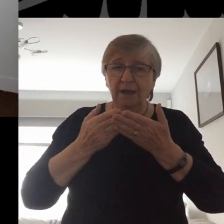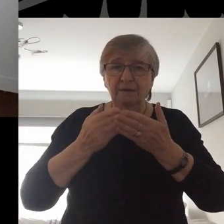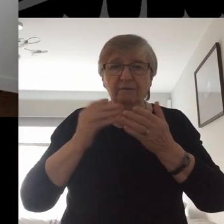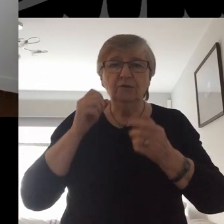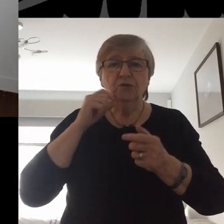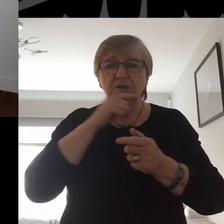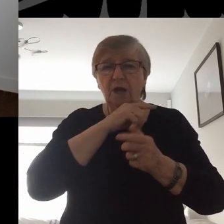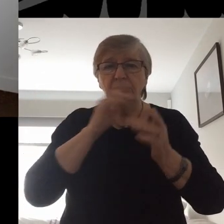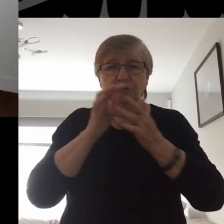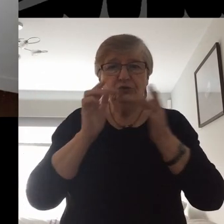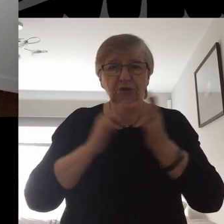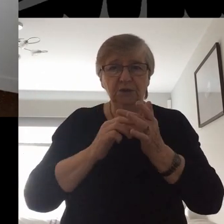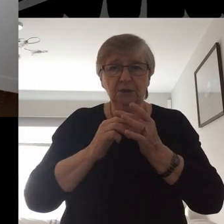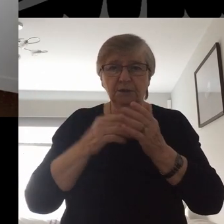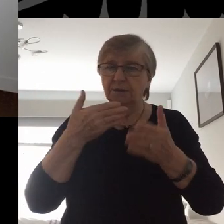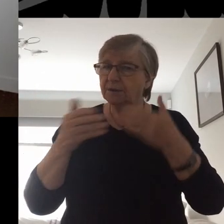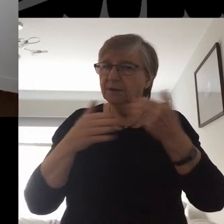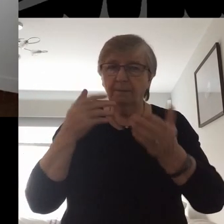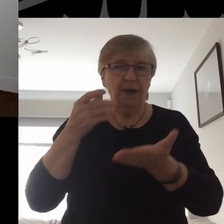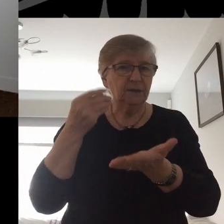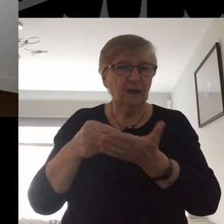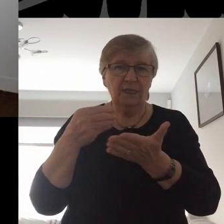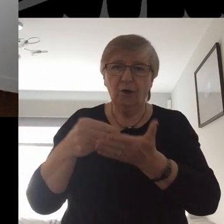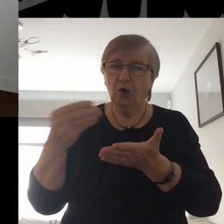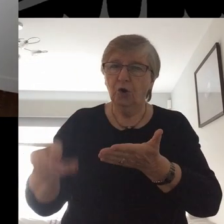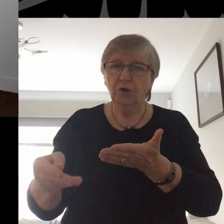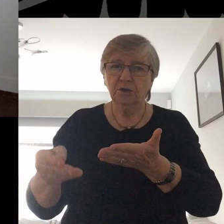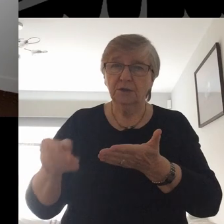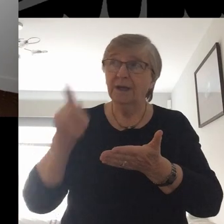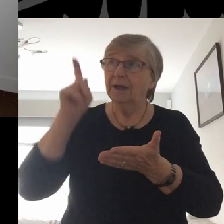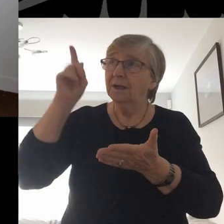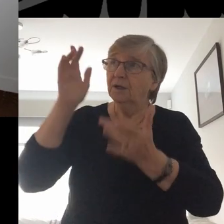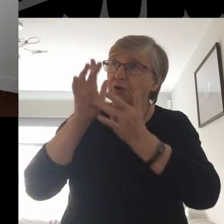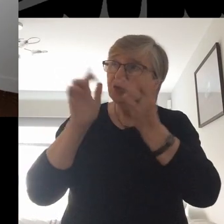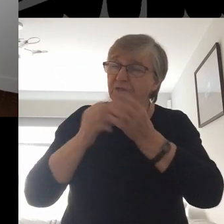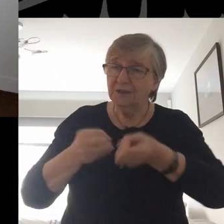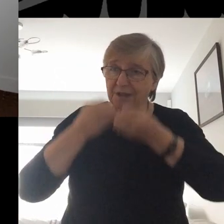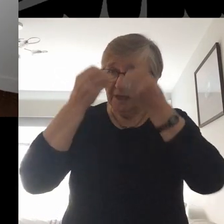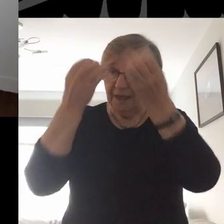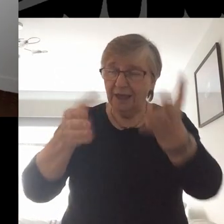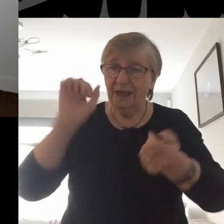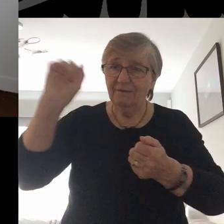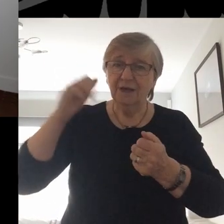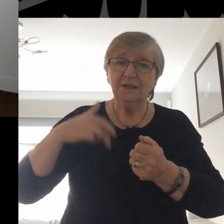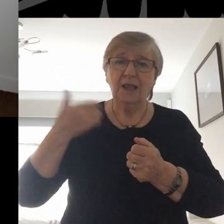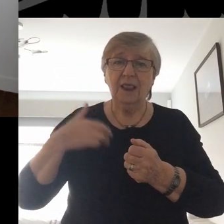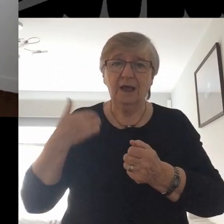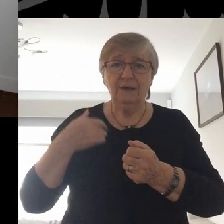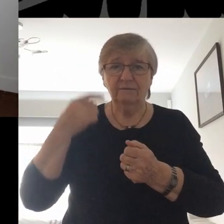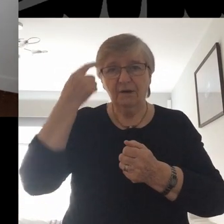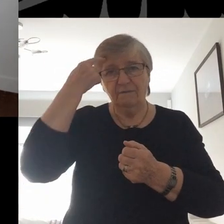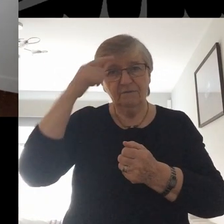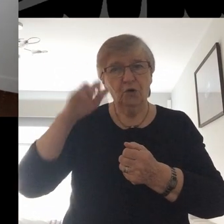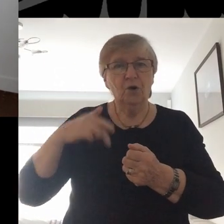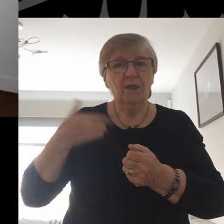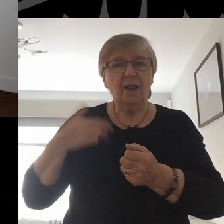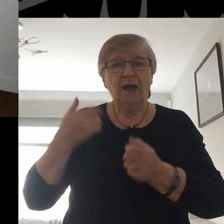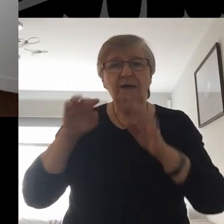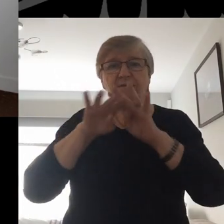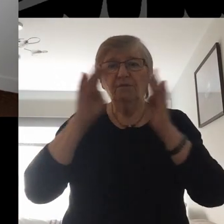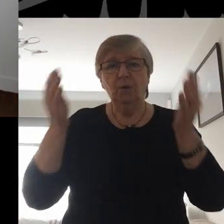regardless of the cost, that he gave his life for the life of the world.